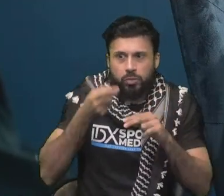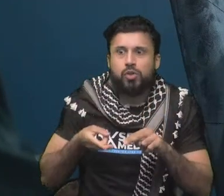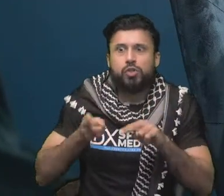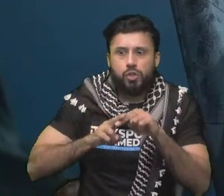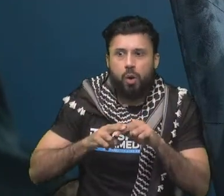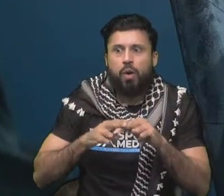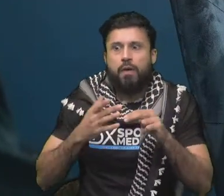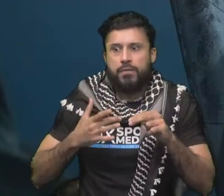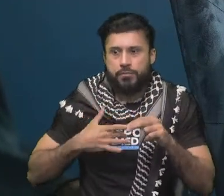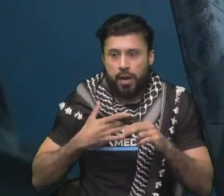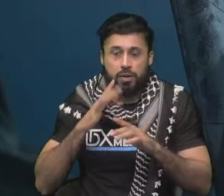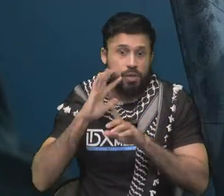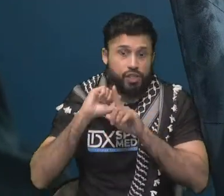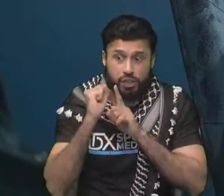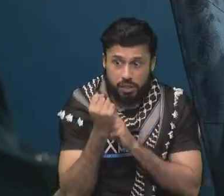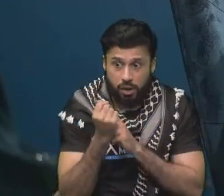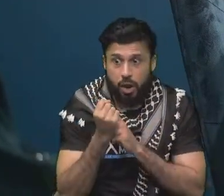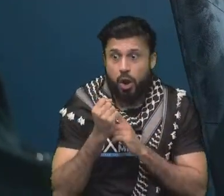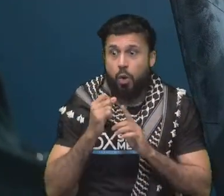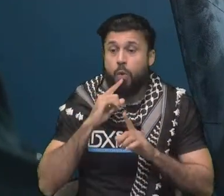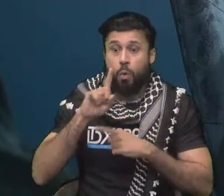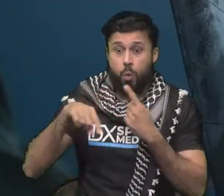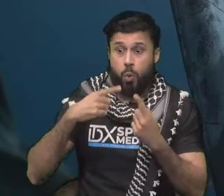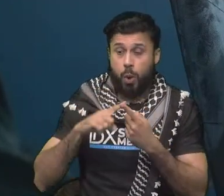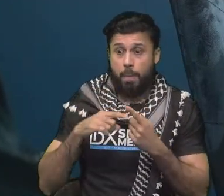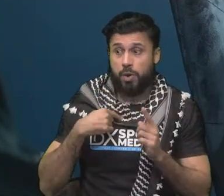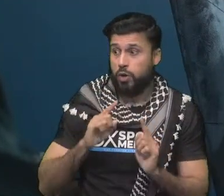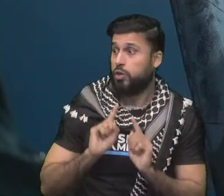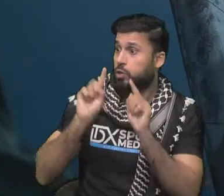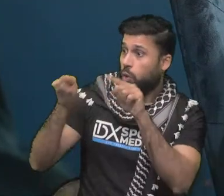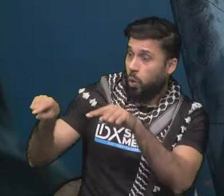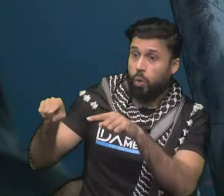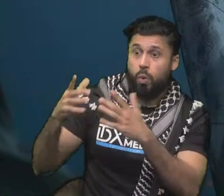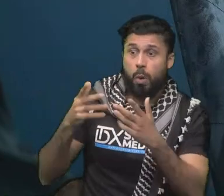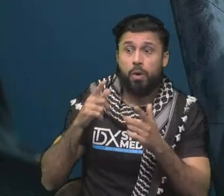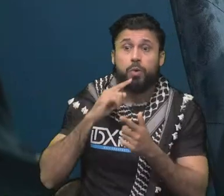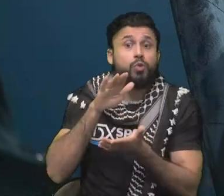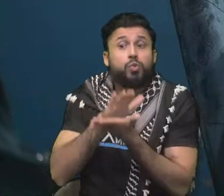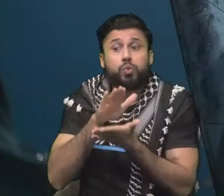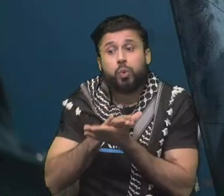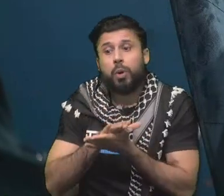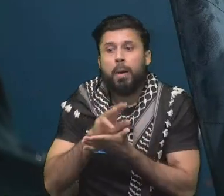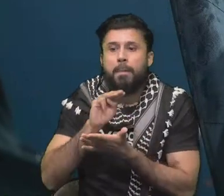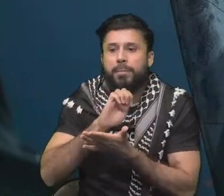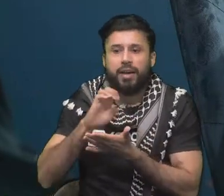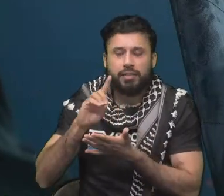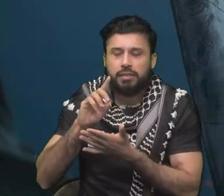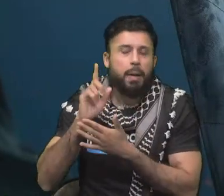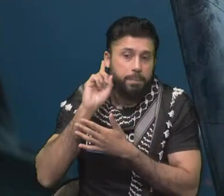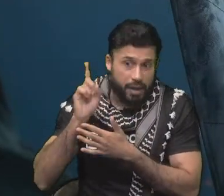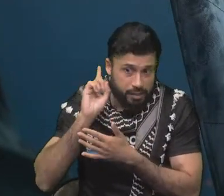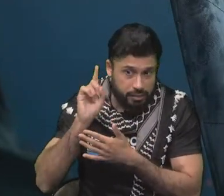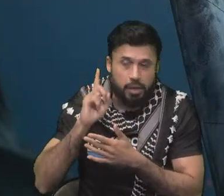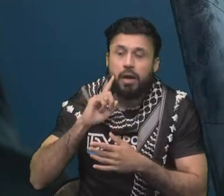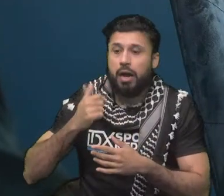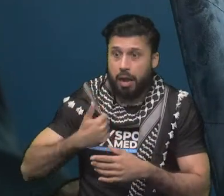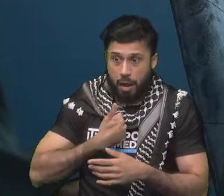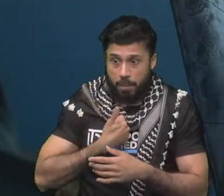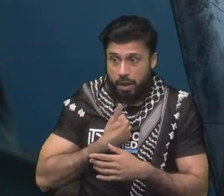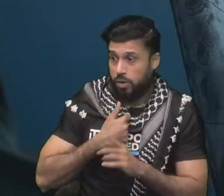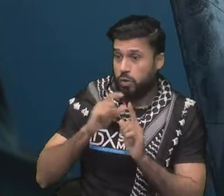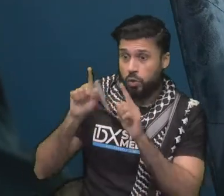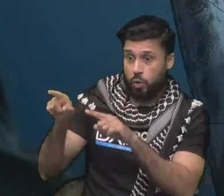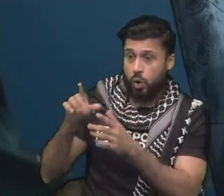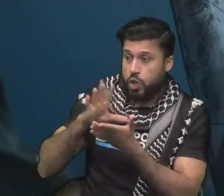too much. Seniors, they dig into their food. And then when you interrupt their meal to tell them, what do you think about